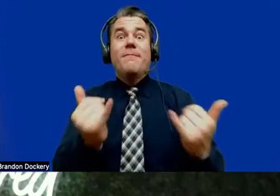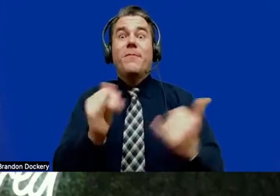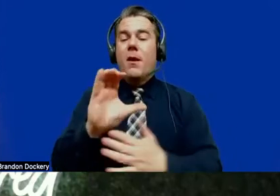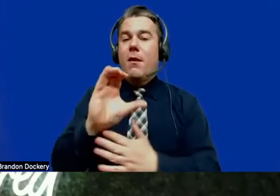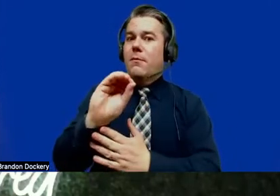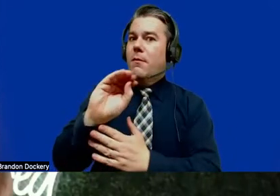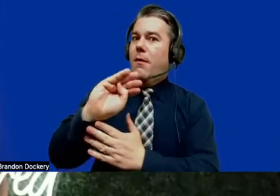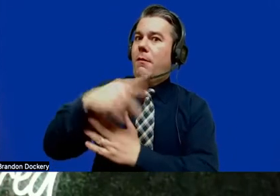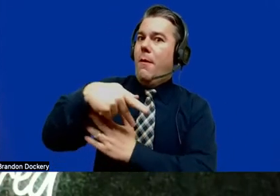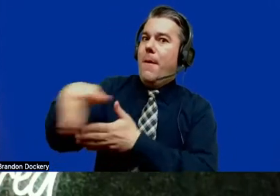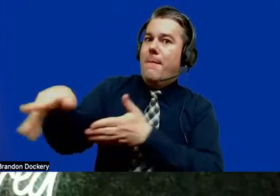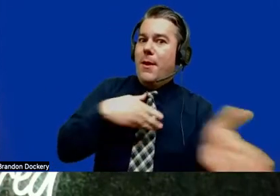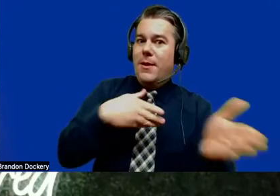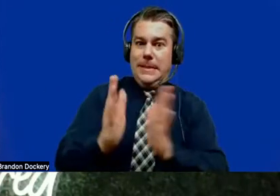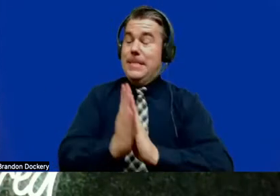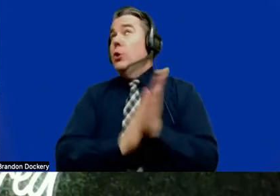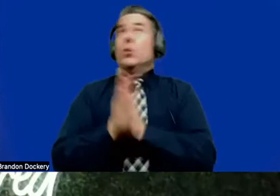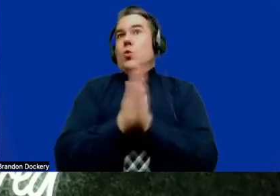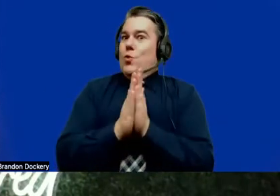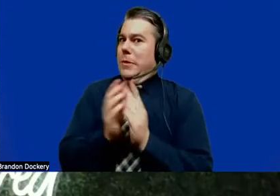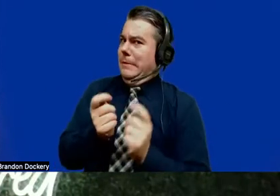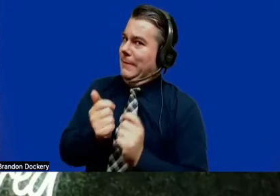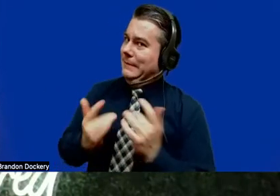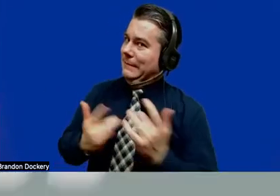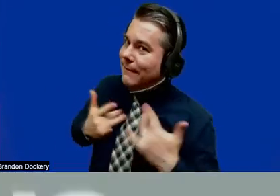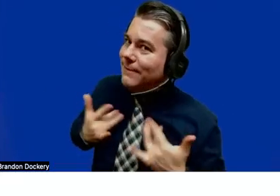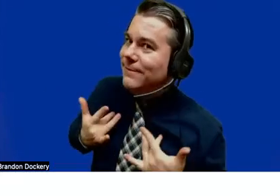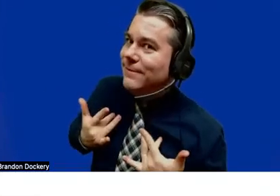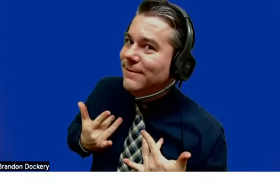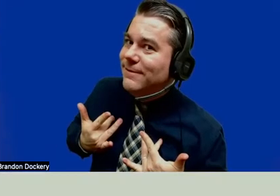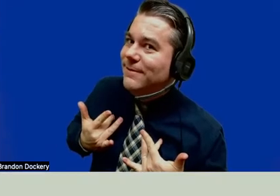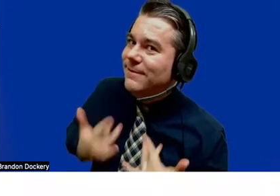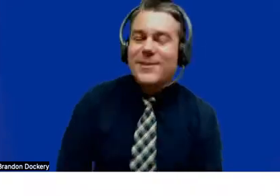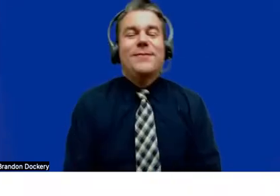get into, and I'm a little bit excited about it. So let's go.